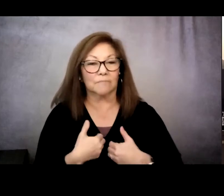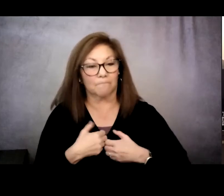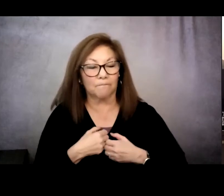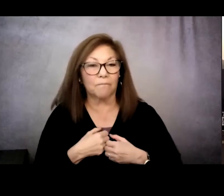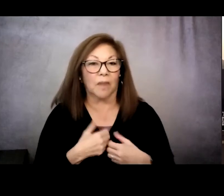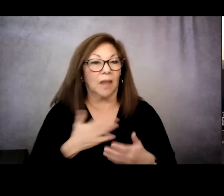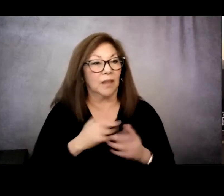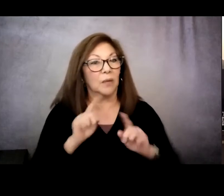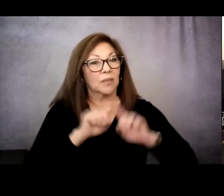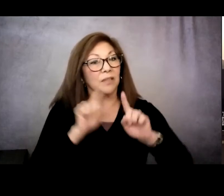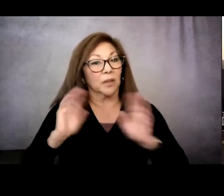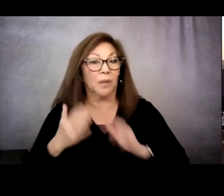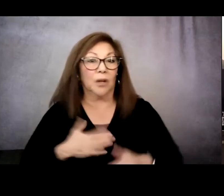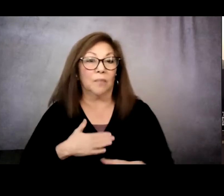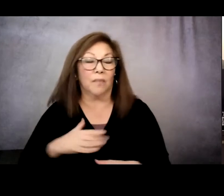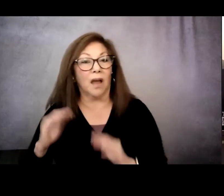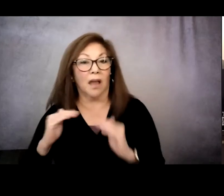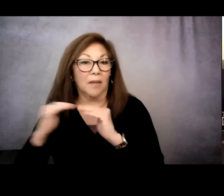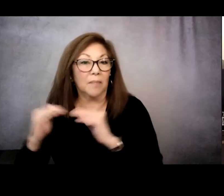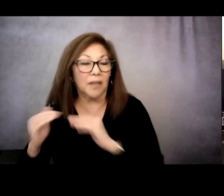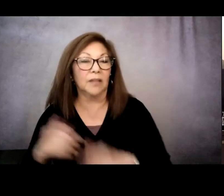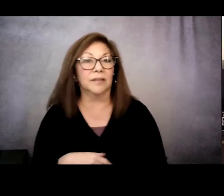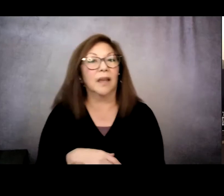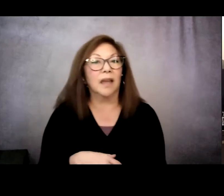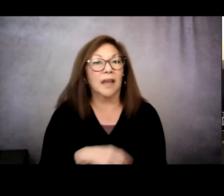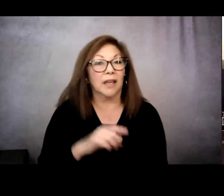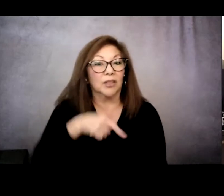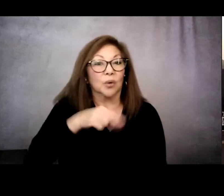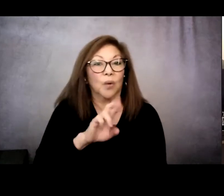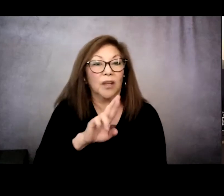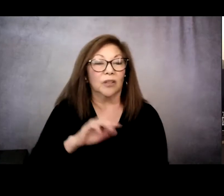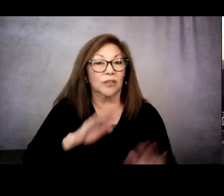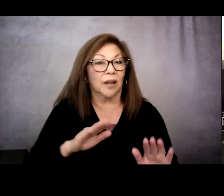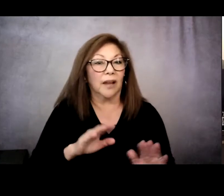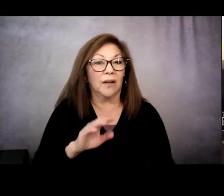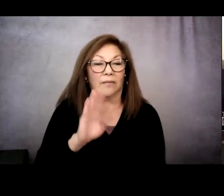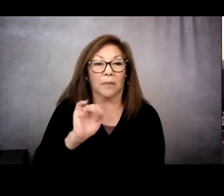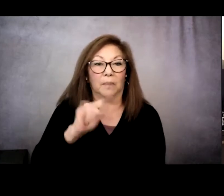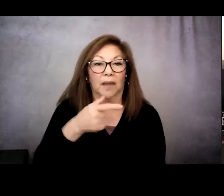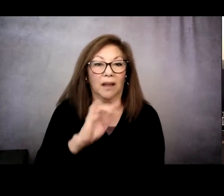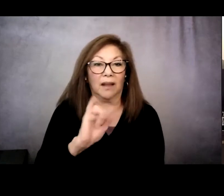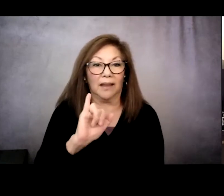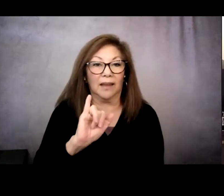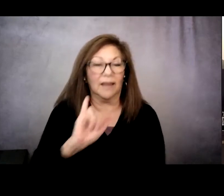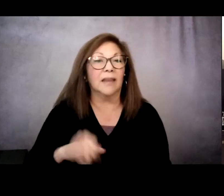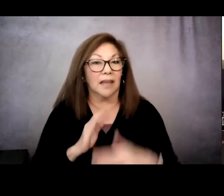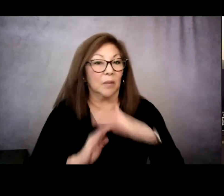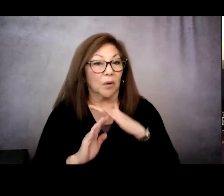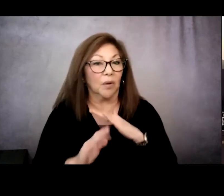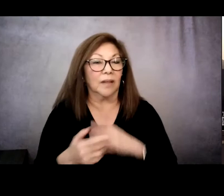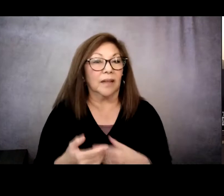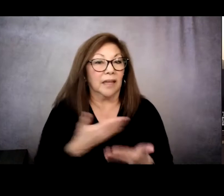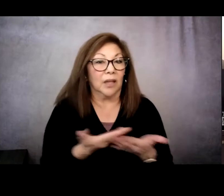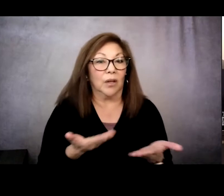of my peers as a queer child of Bengali immigrants to America. Early in my career, perhaps these feelings